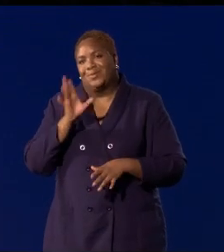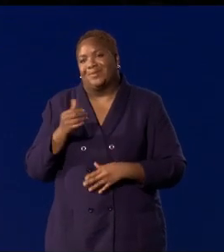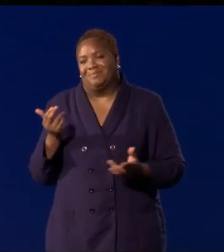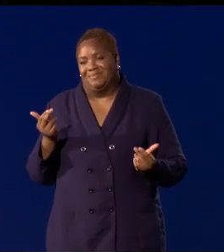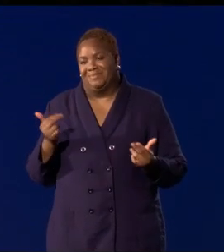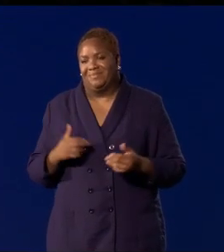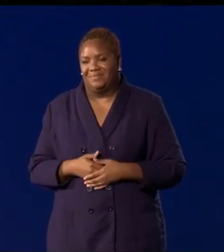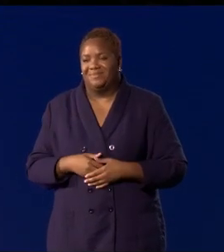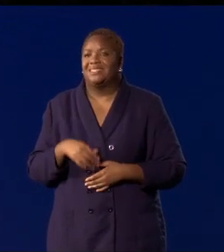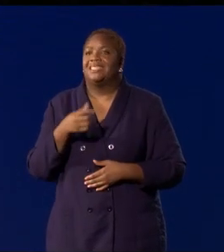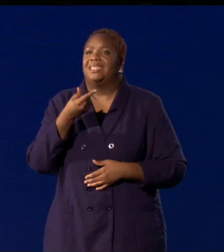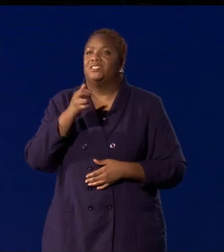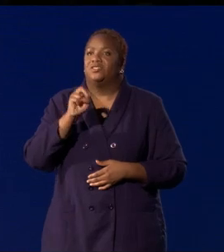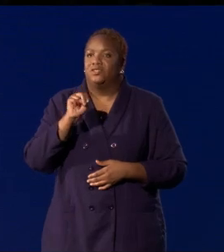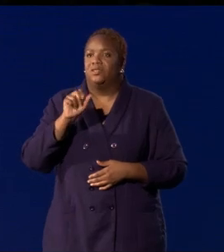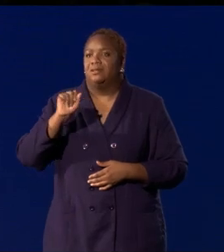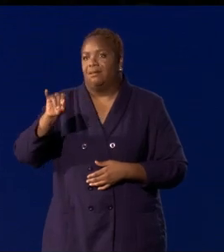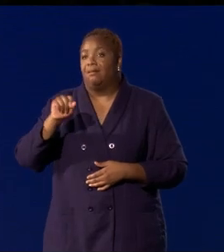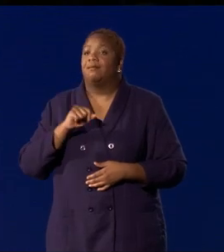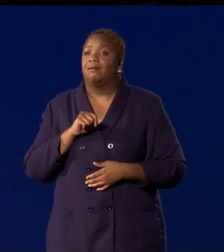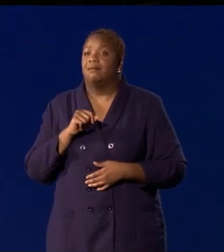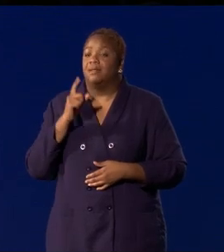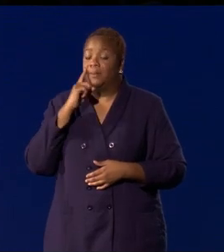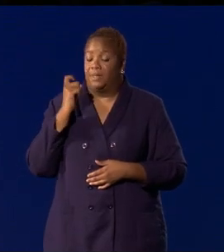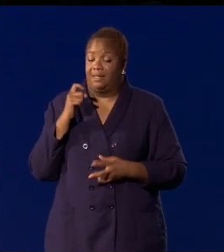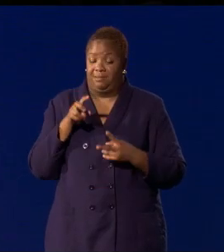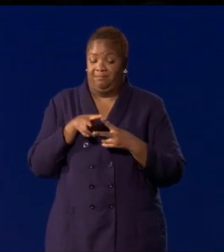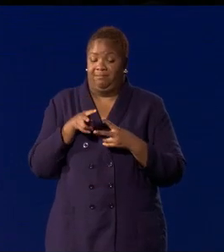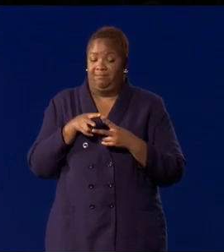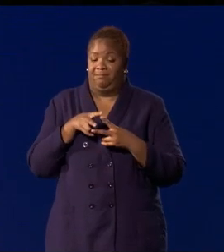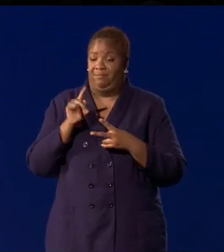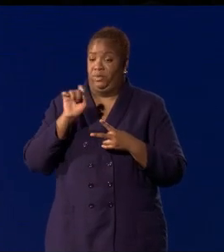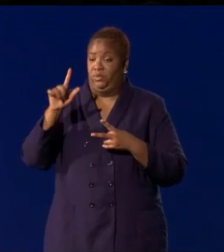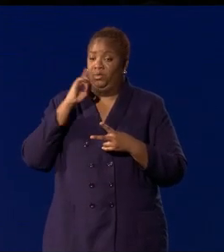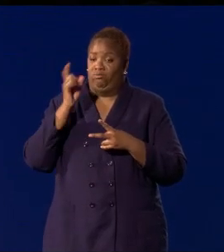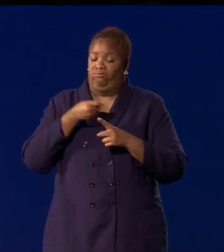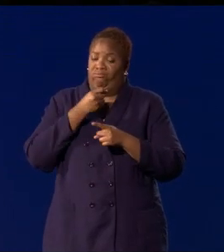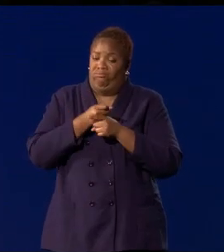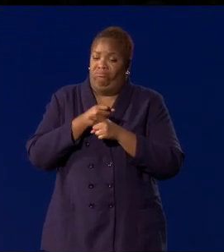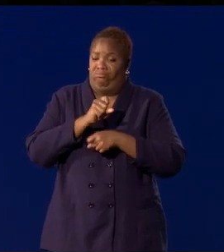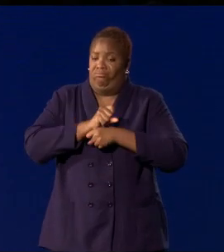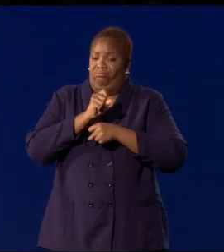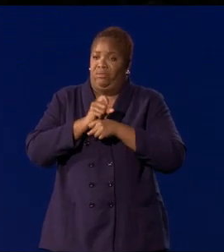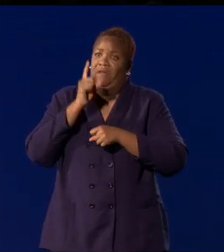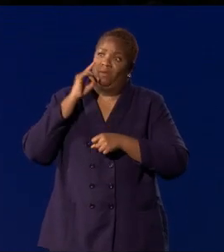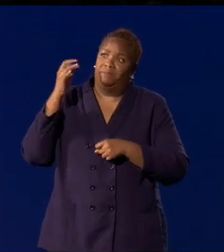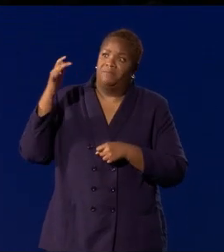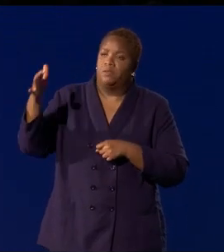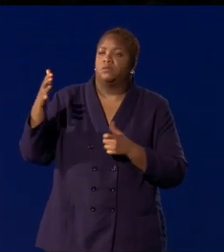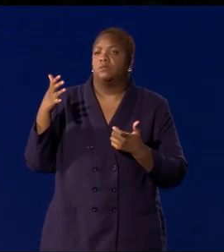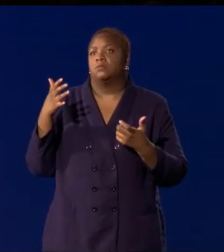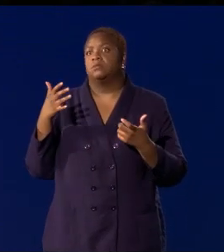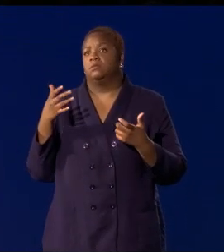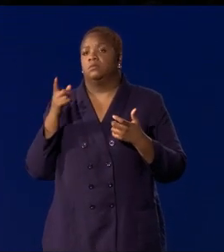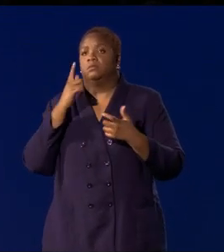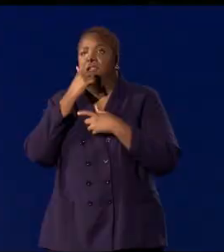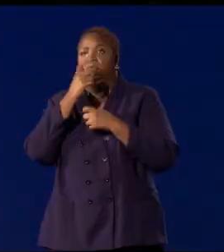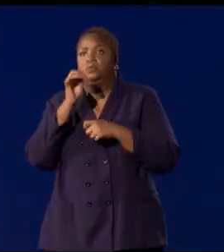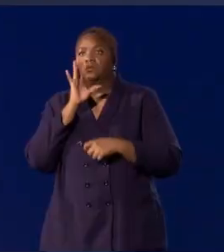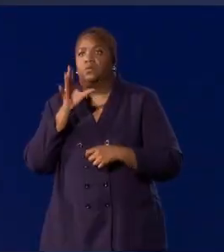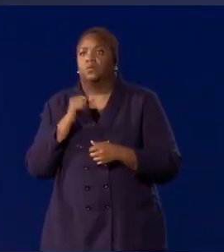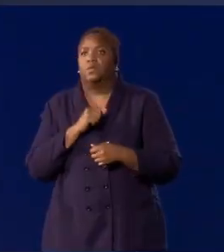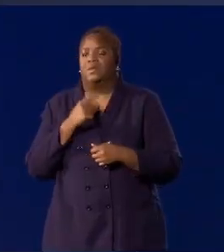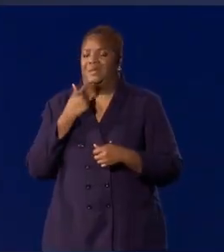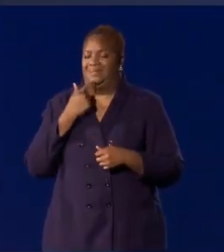And GenAI, because really how these tools are going to impact the labor market of tomorrow is going to be really interesting. And when I